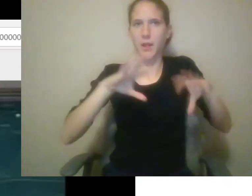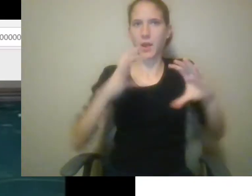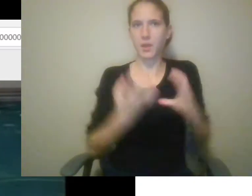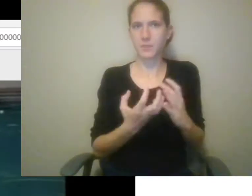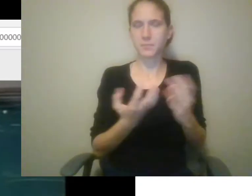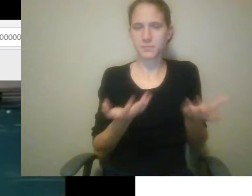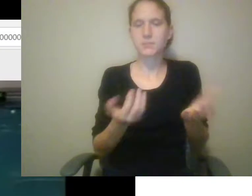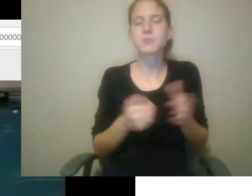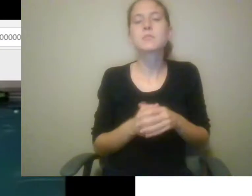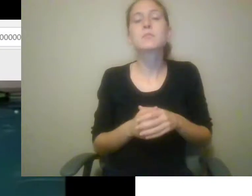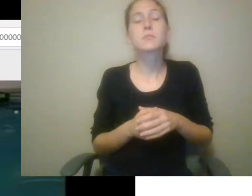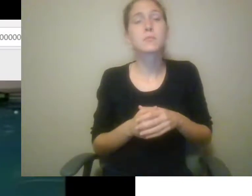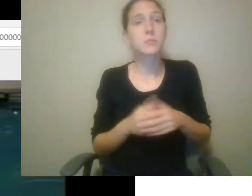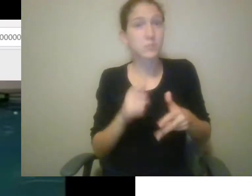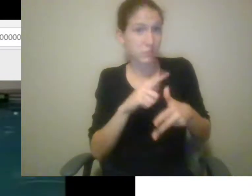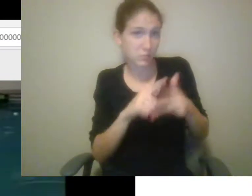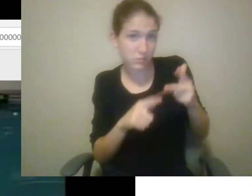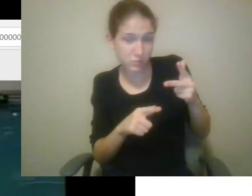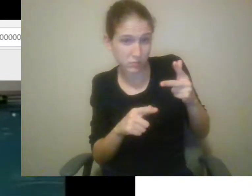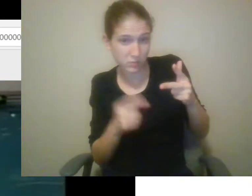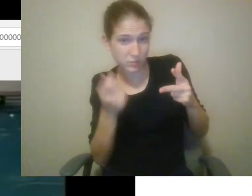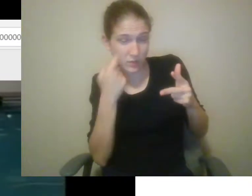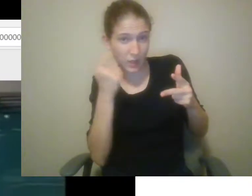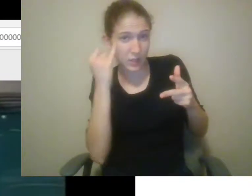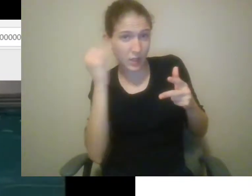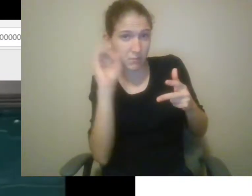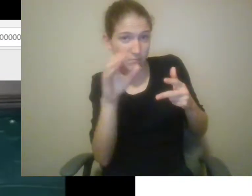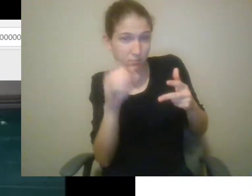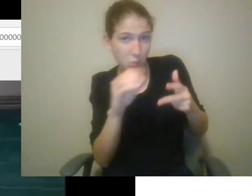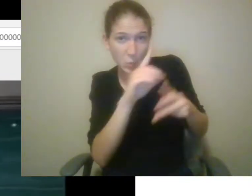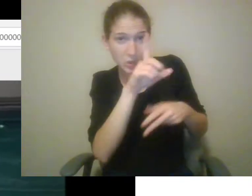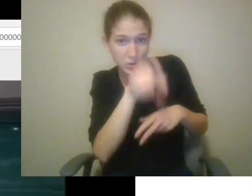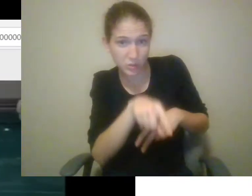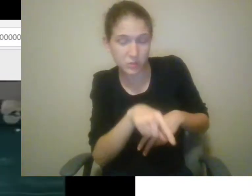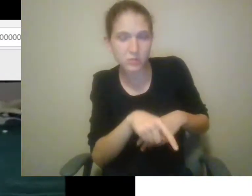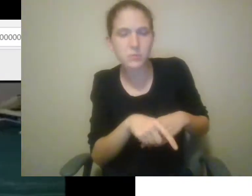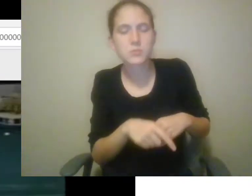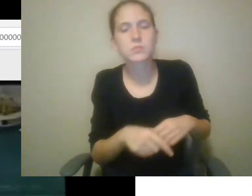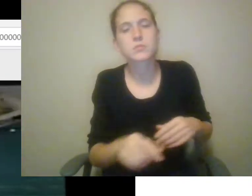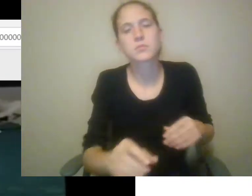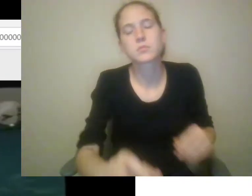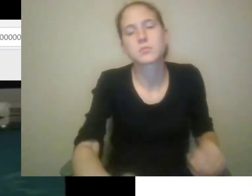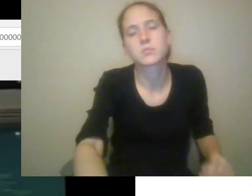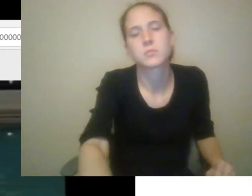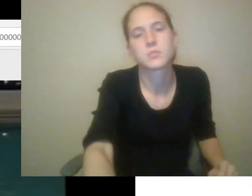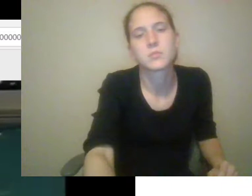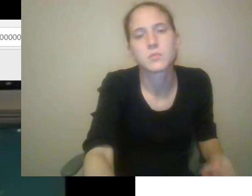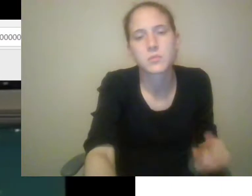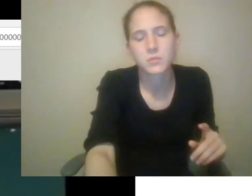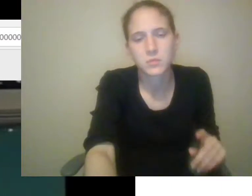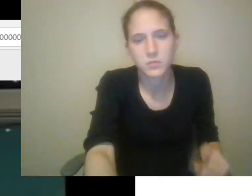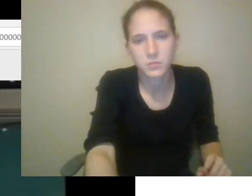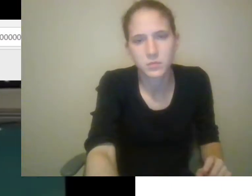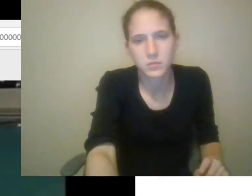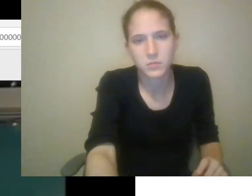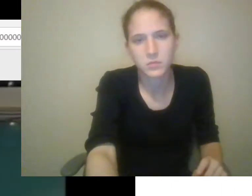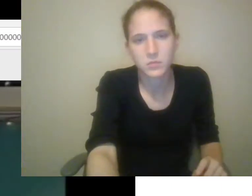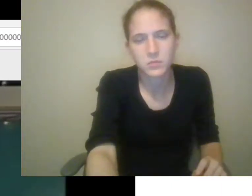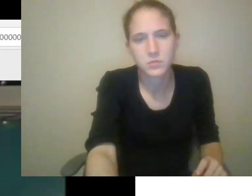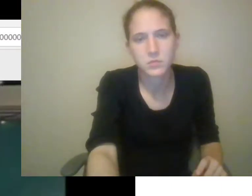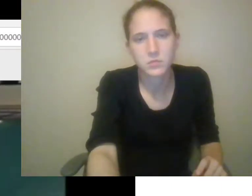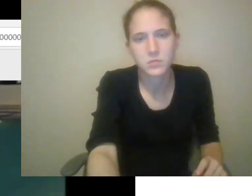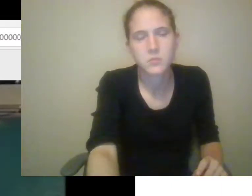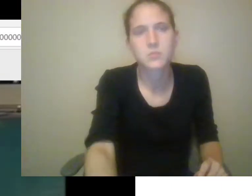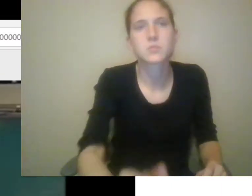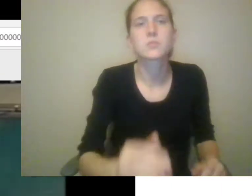All right, the last thing we discussed yesterday, and it took us a long time to get it through, but the last thing we discussed yesterday dealt